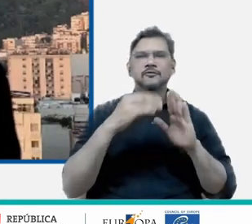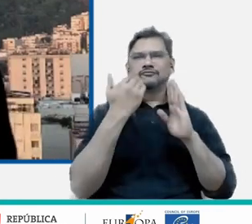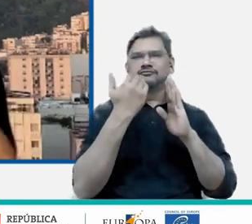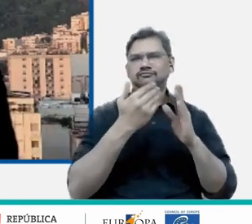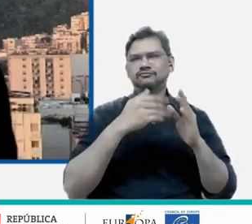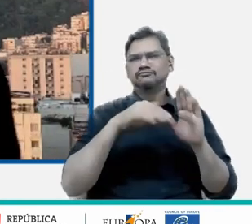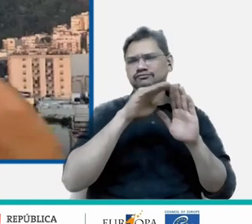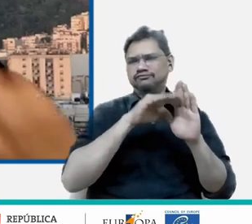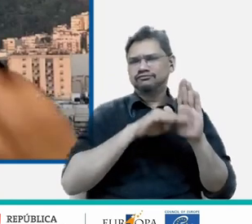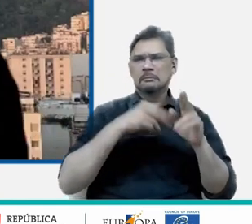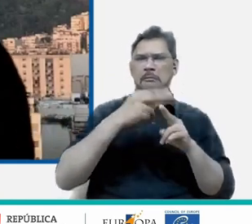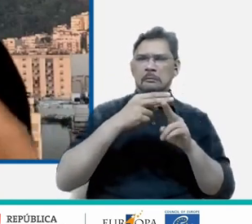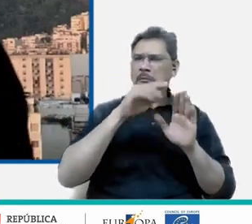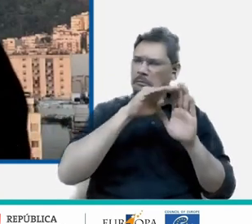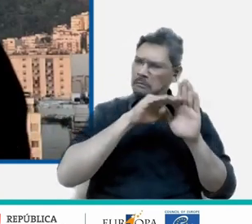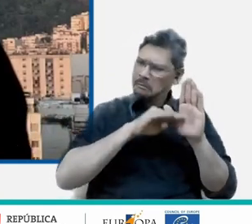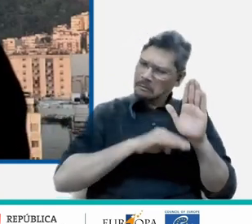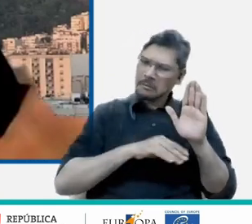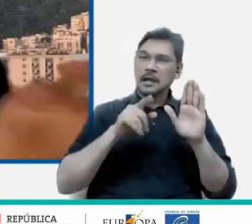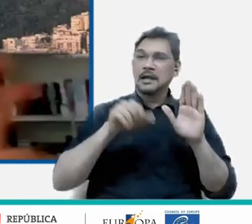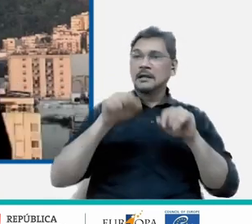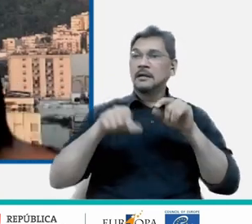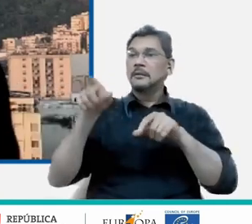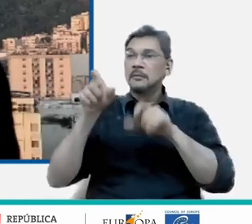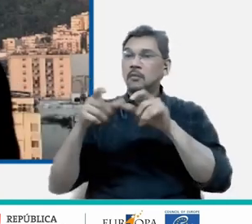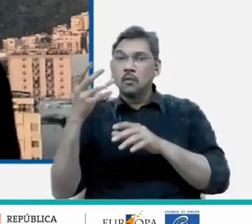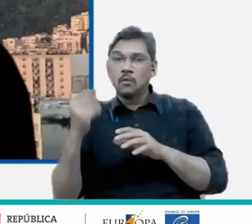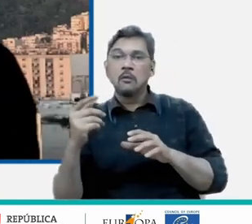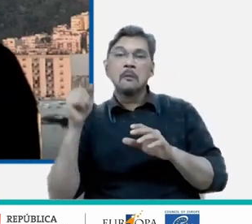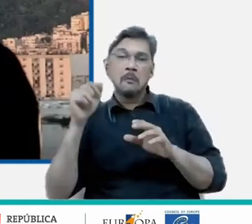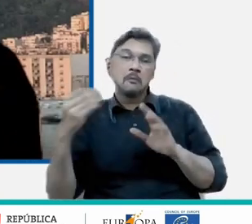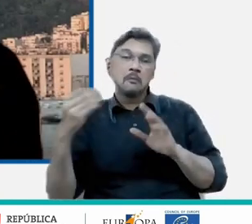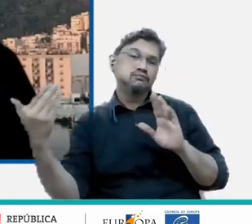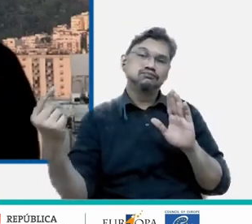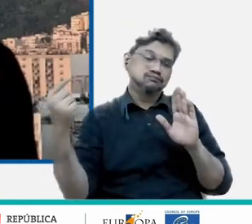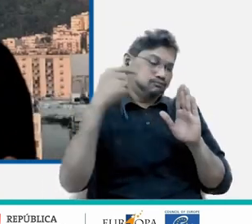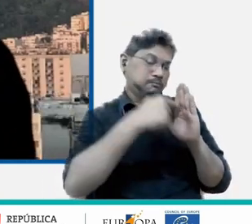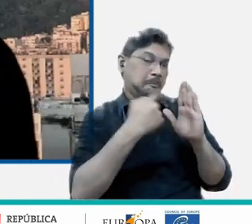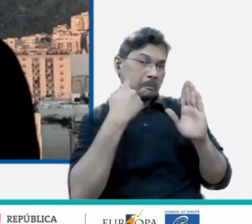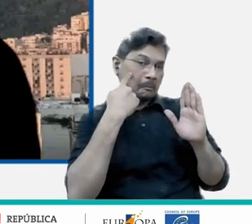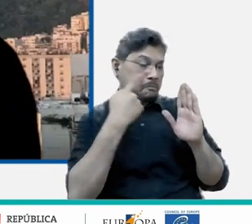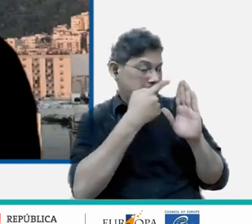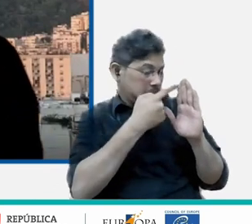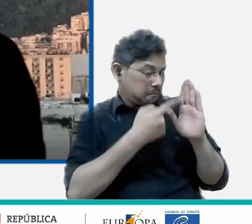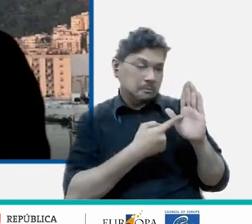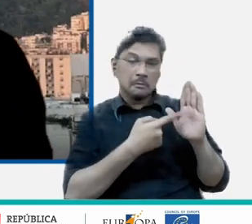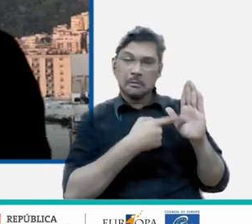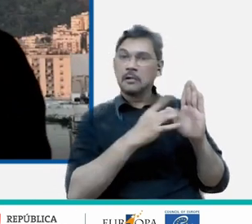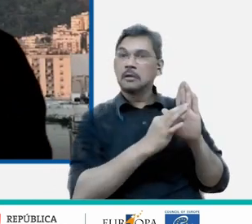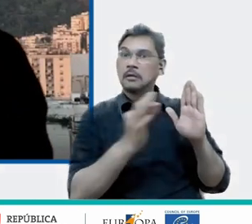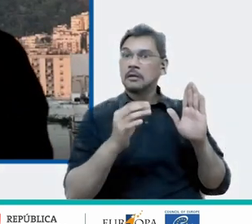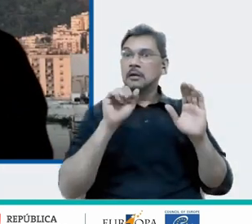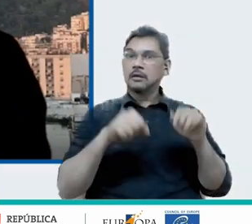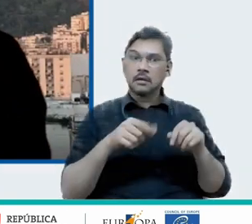by country, by sector, type of support, project stage, and identify this project preparation facility. So I invite you all to go there